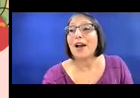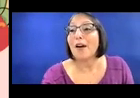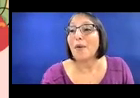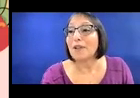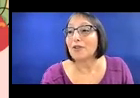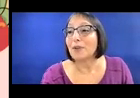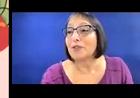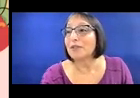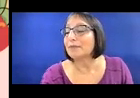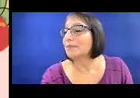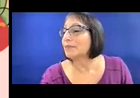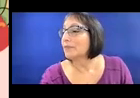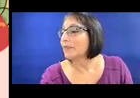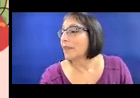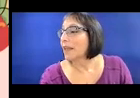Or in a situation.